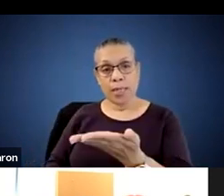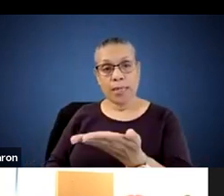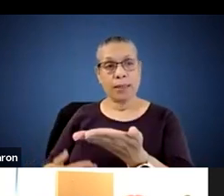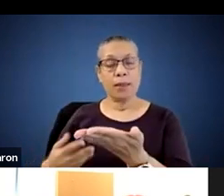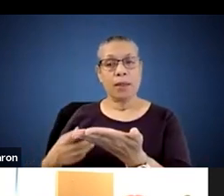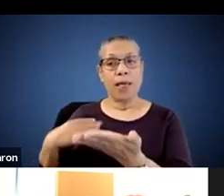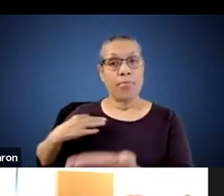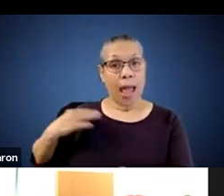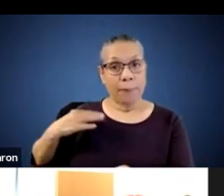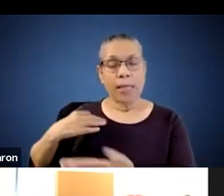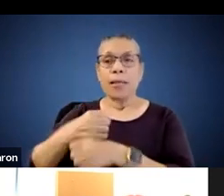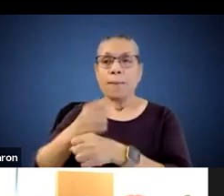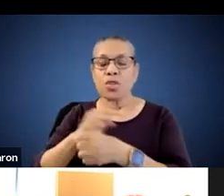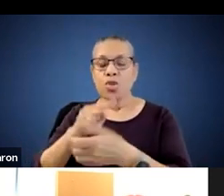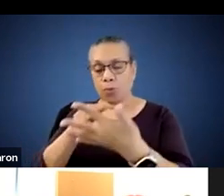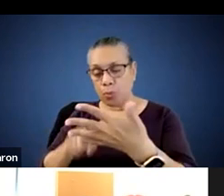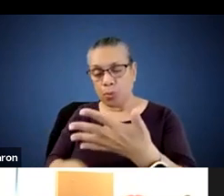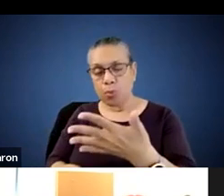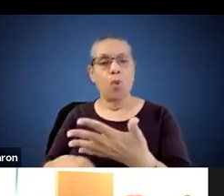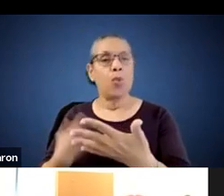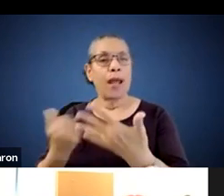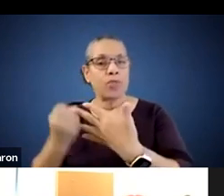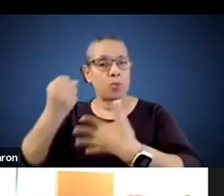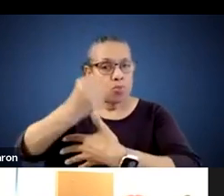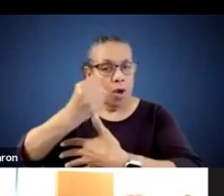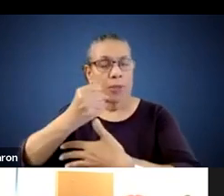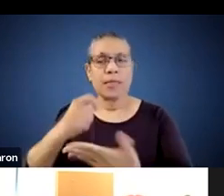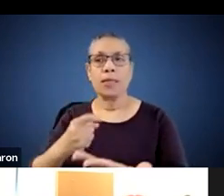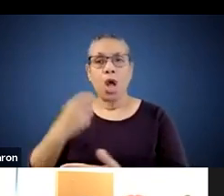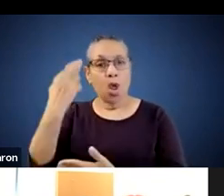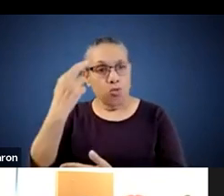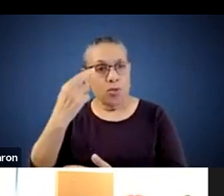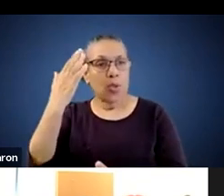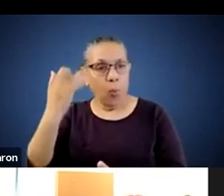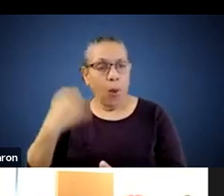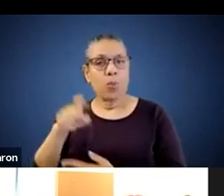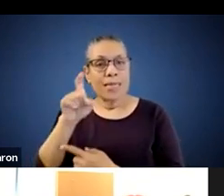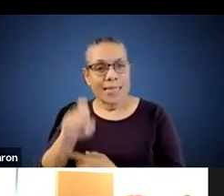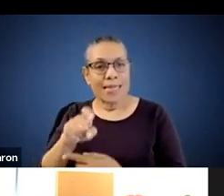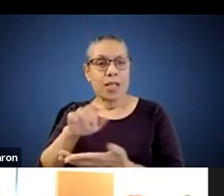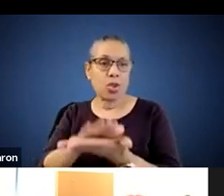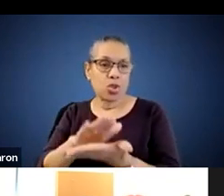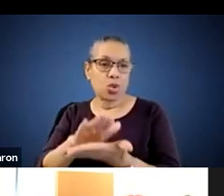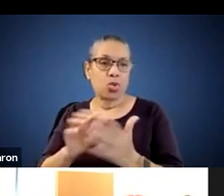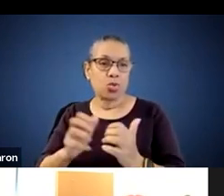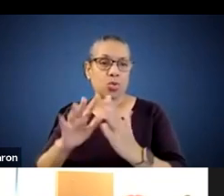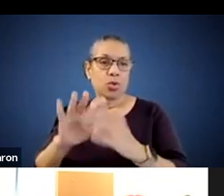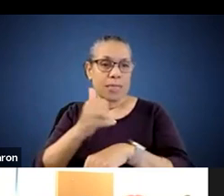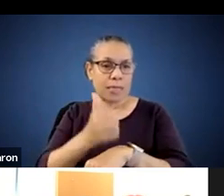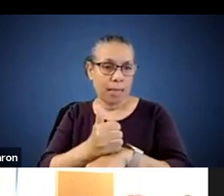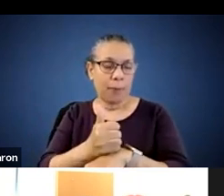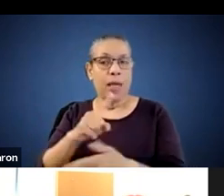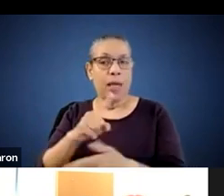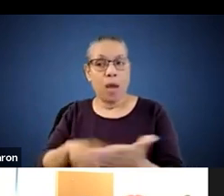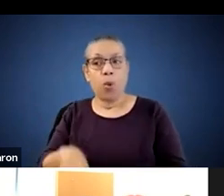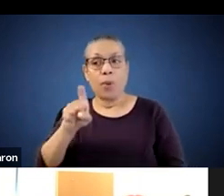we're expressing the priority and the reason for the priority of the shaw Taylor and the critical work that we believe needs to be done in that building